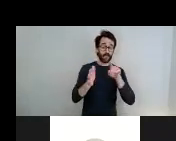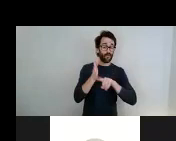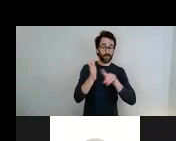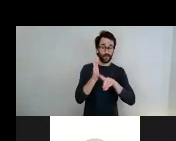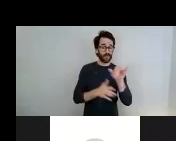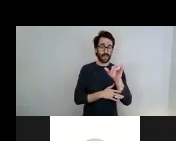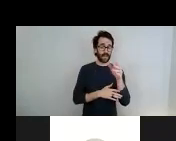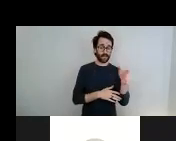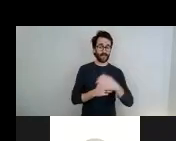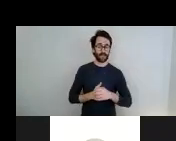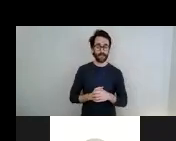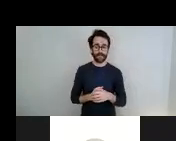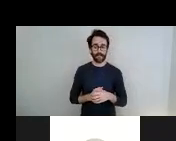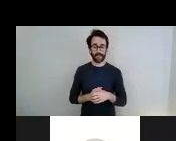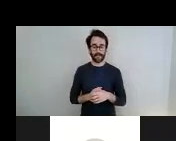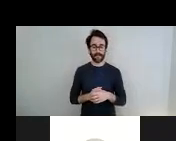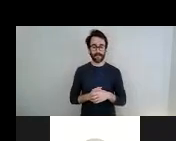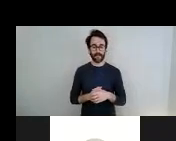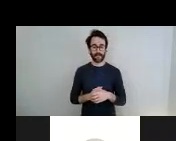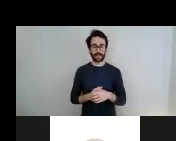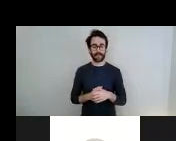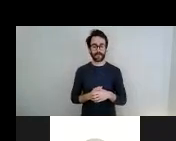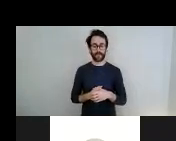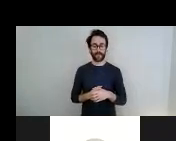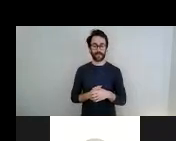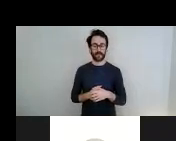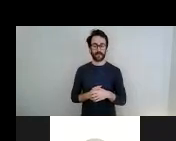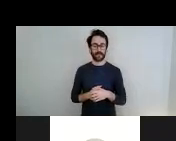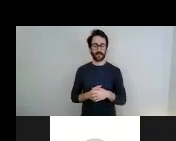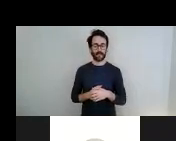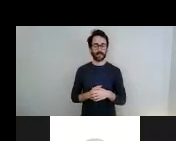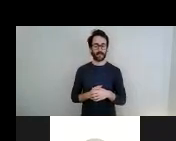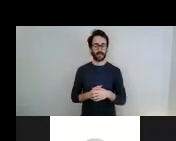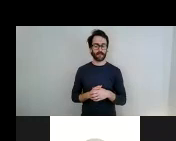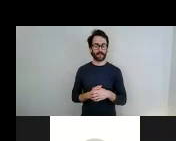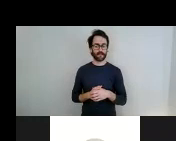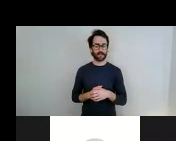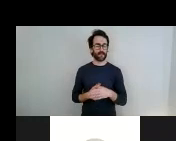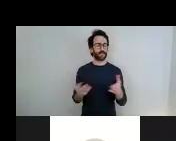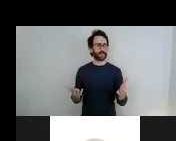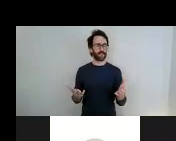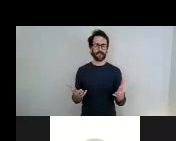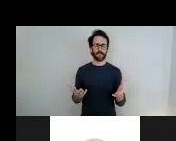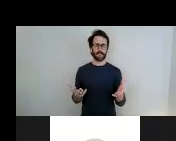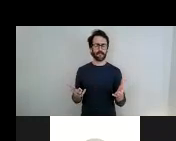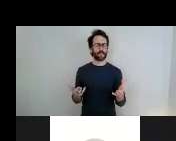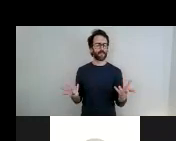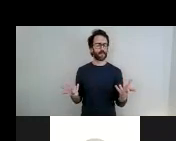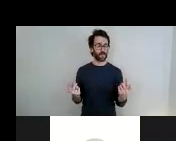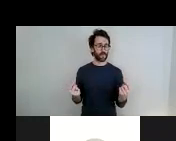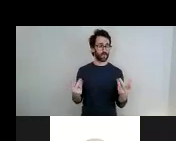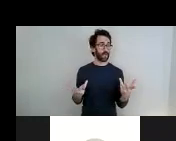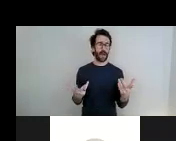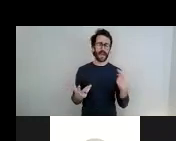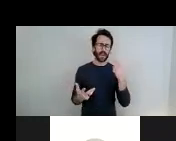And you always want to make sure to do that research is the most important thing I keep repeating that, but